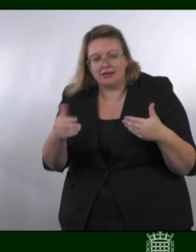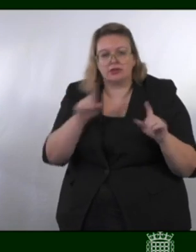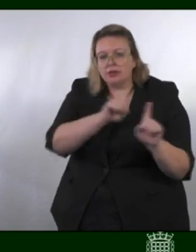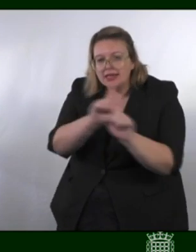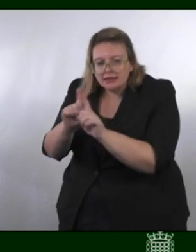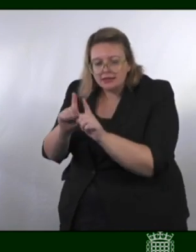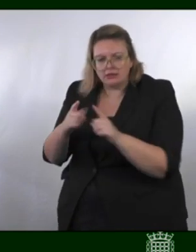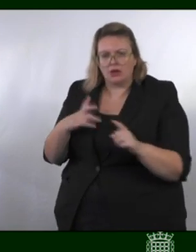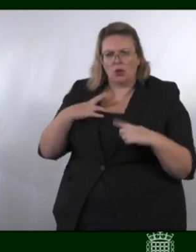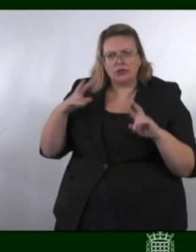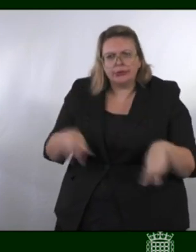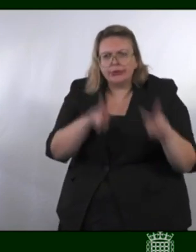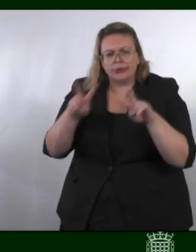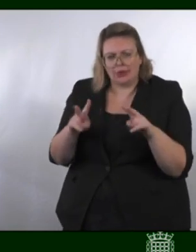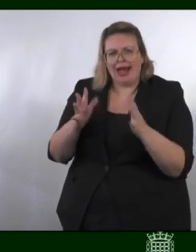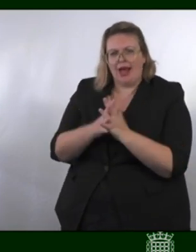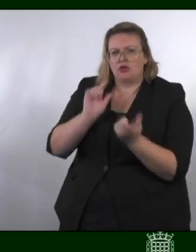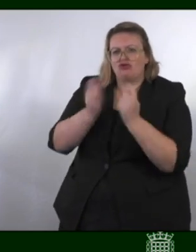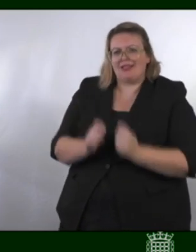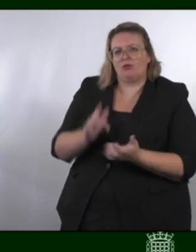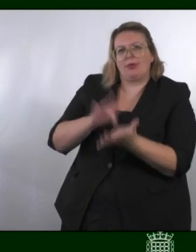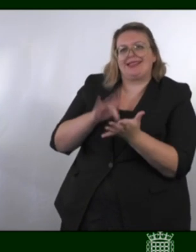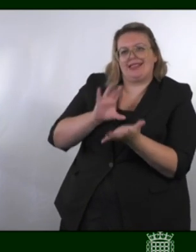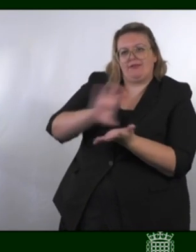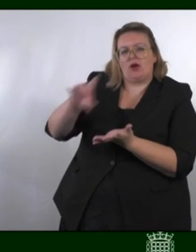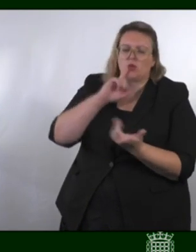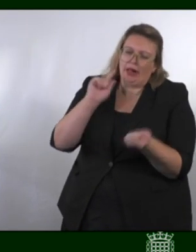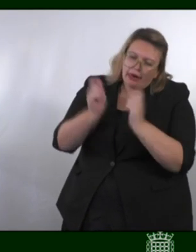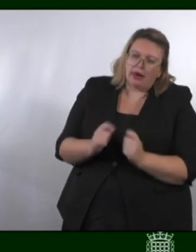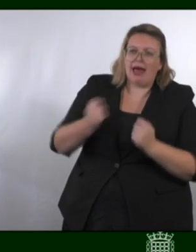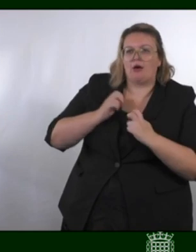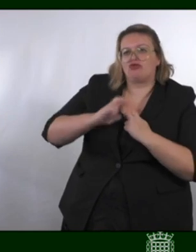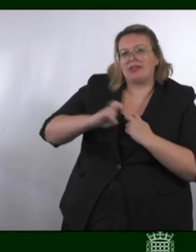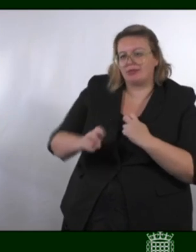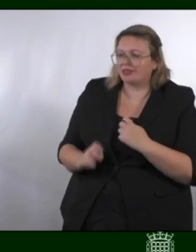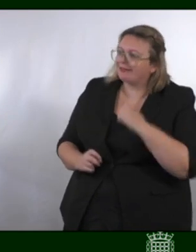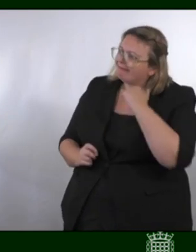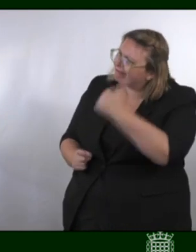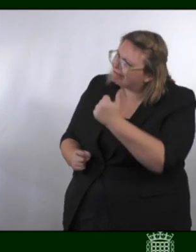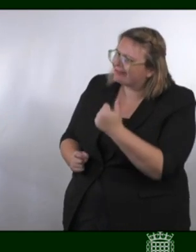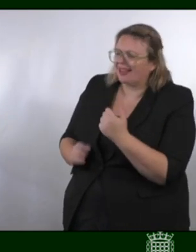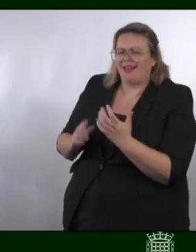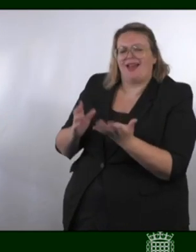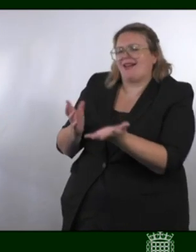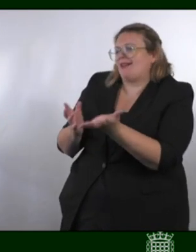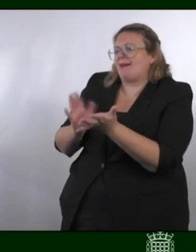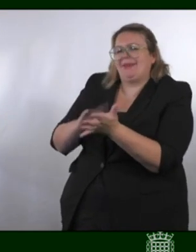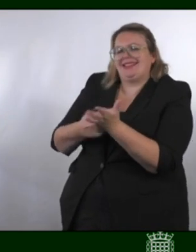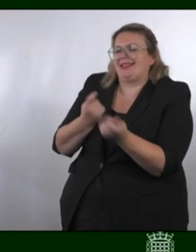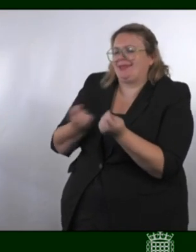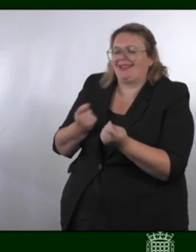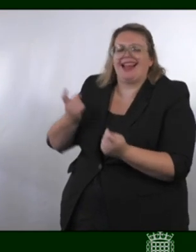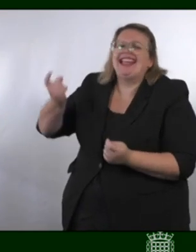will revolutionise public transport in the city. Well, Mr. Speaker, that's an easy commitment for me to make, and I'm